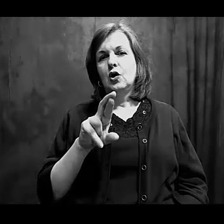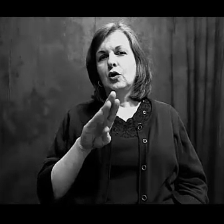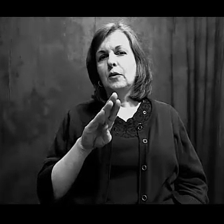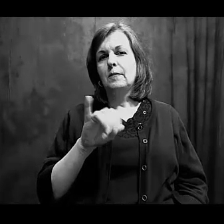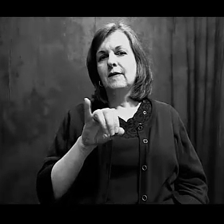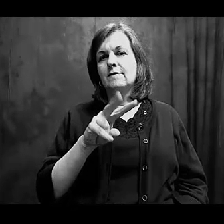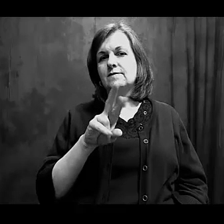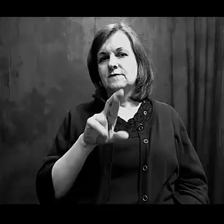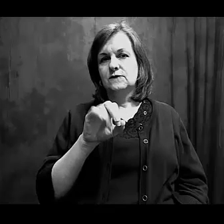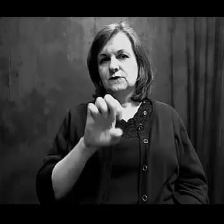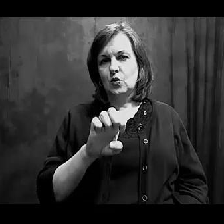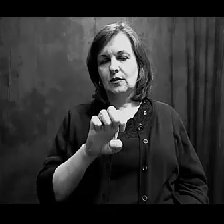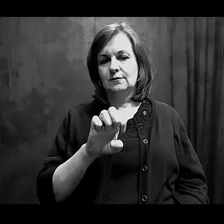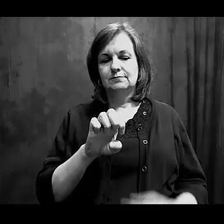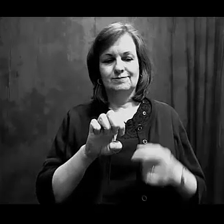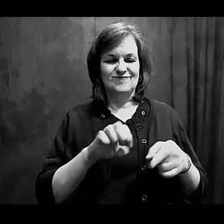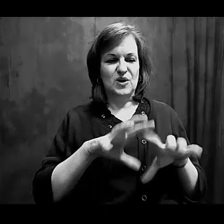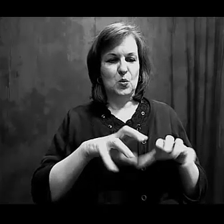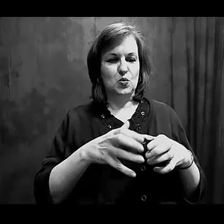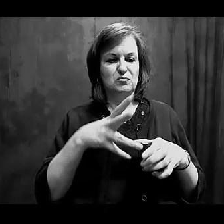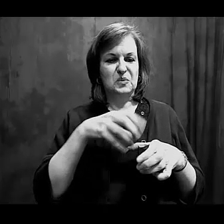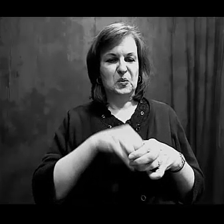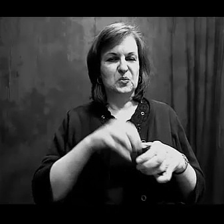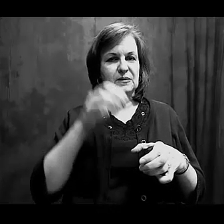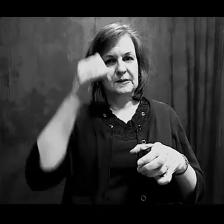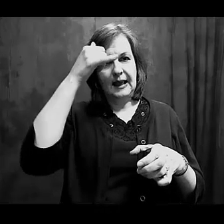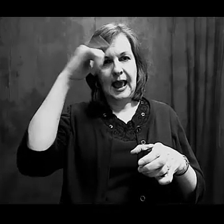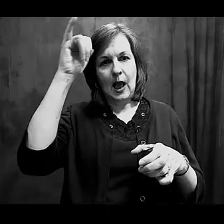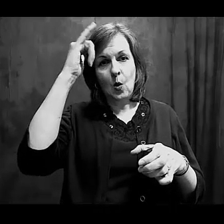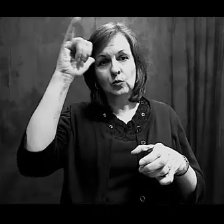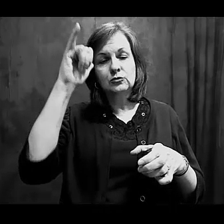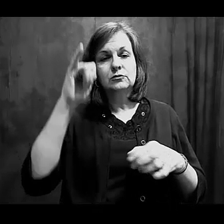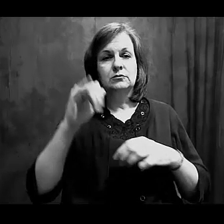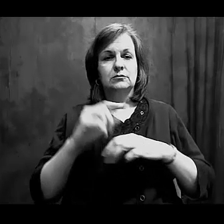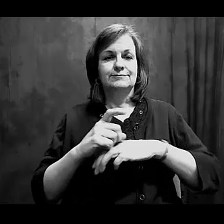And this would be cows,